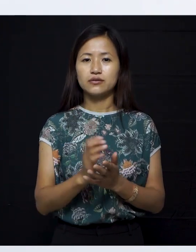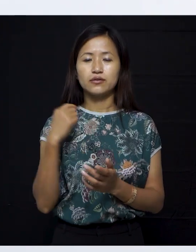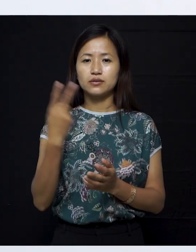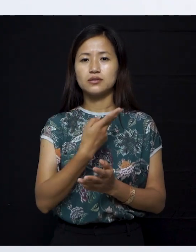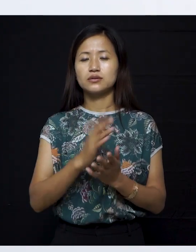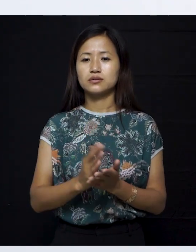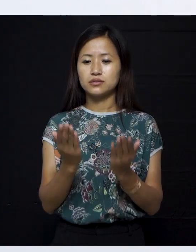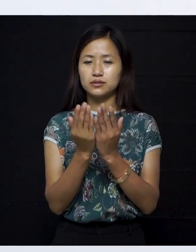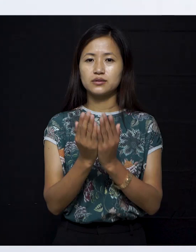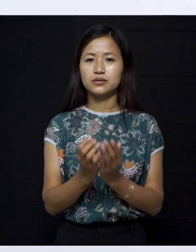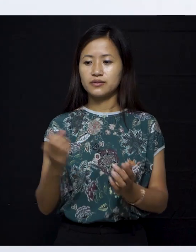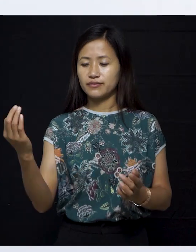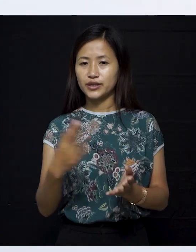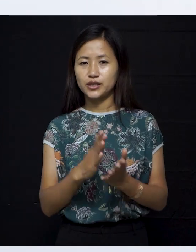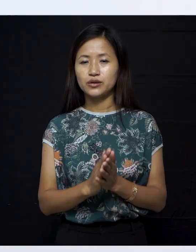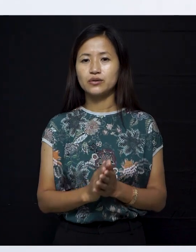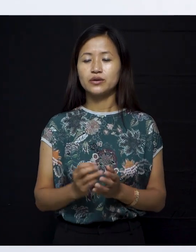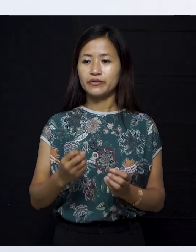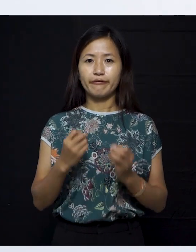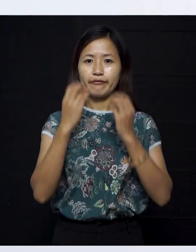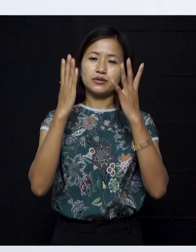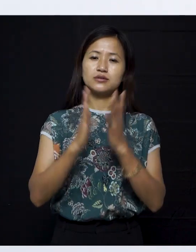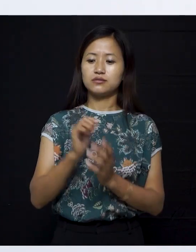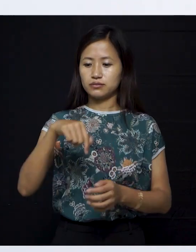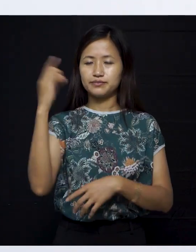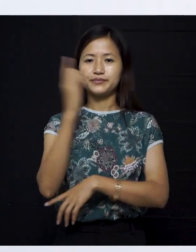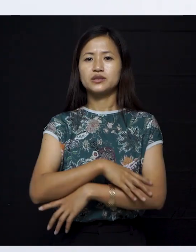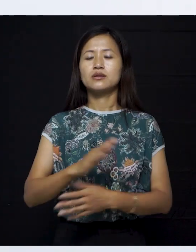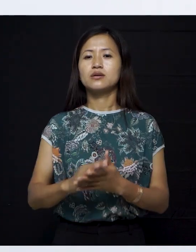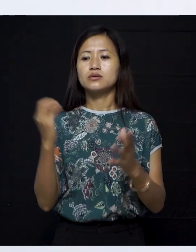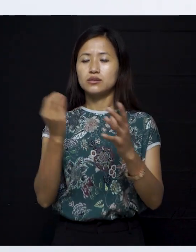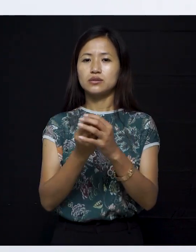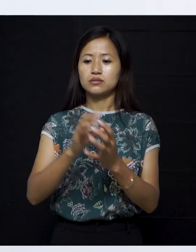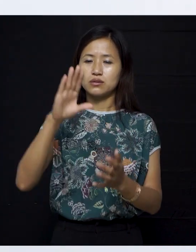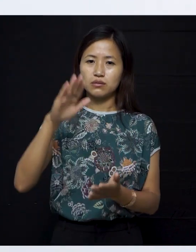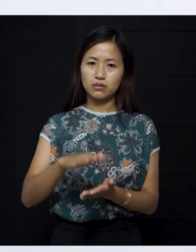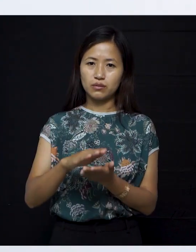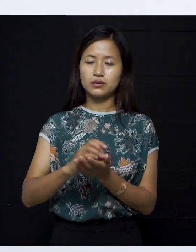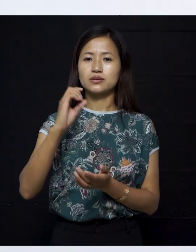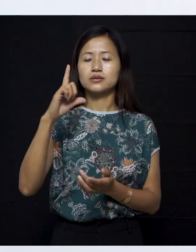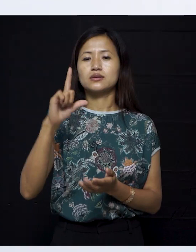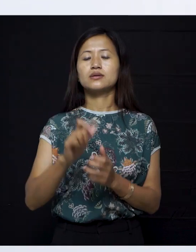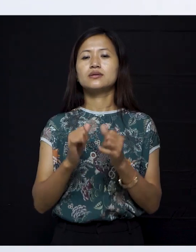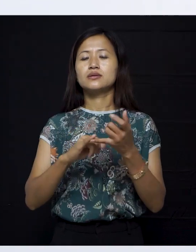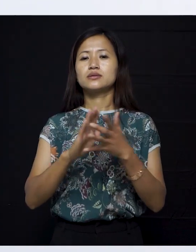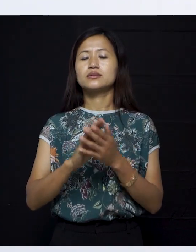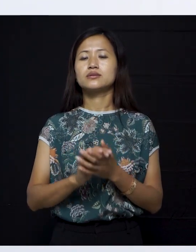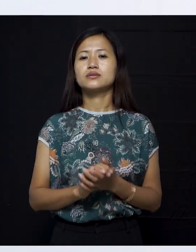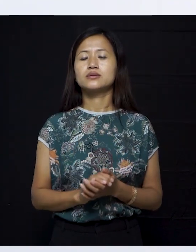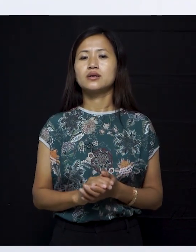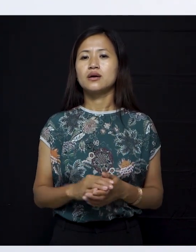that you are studying a very new and fresh topic today. These topics are added from your lower classes. By class 5, 6, you have started phrases